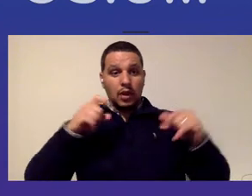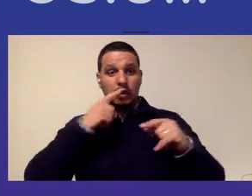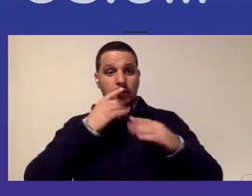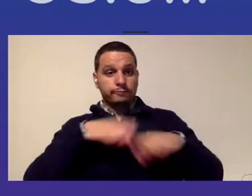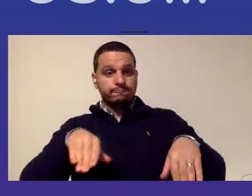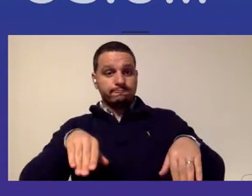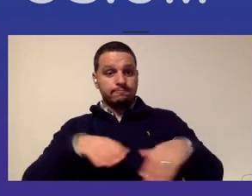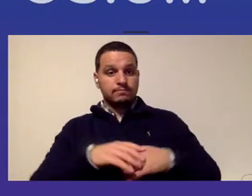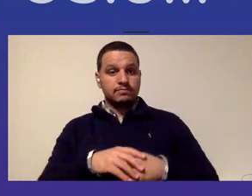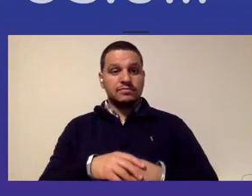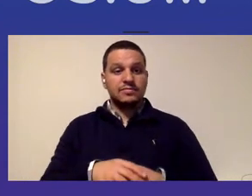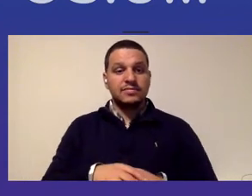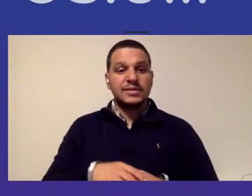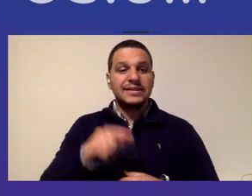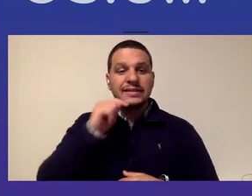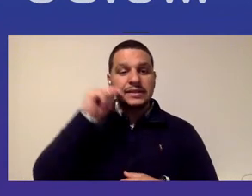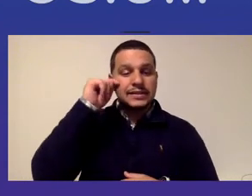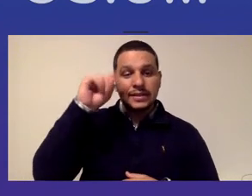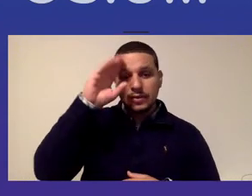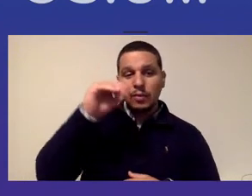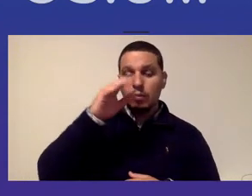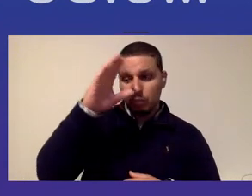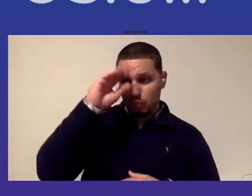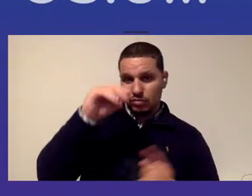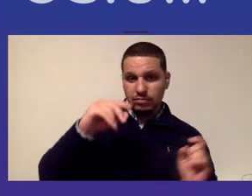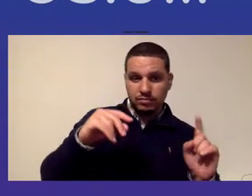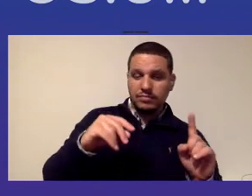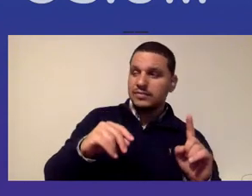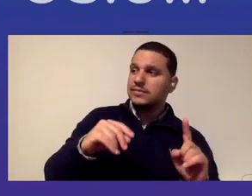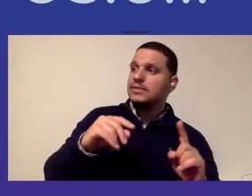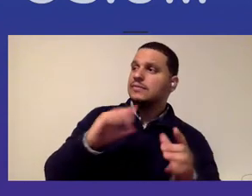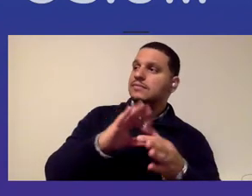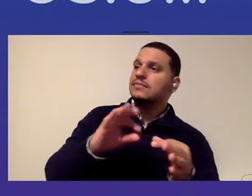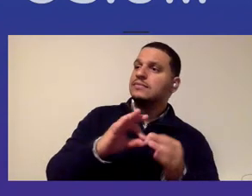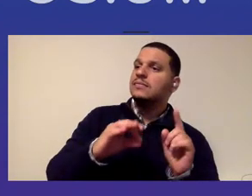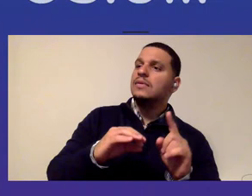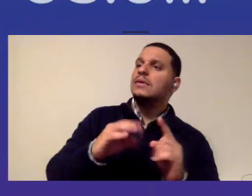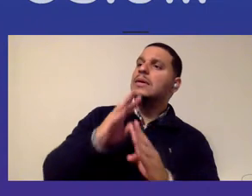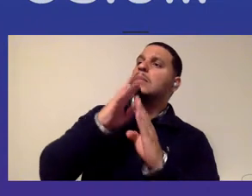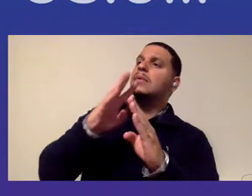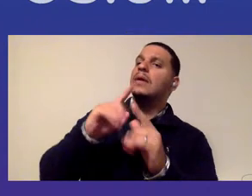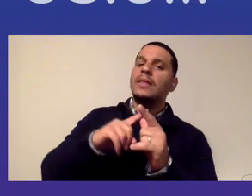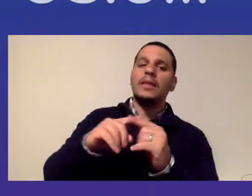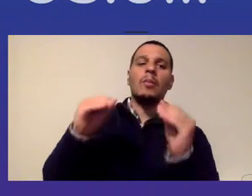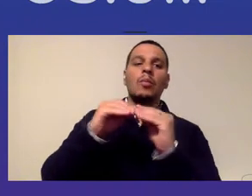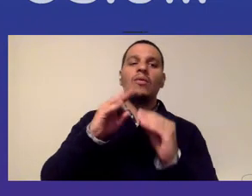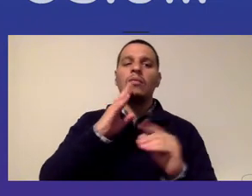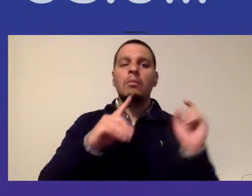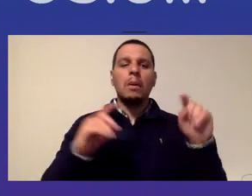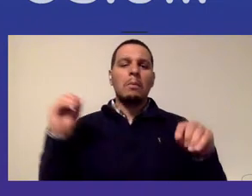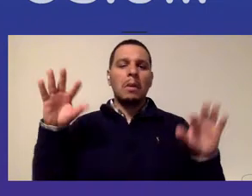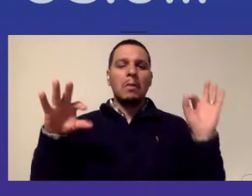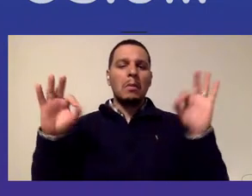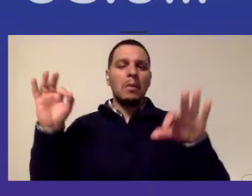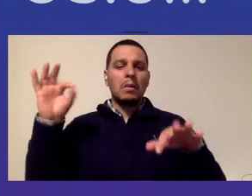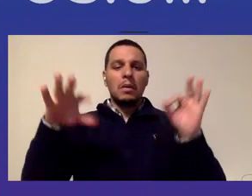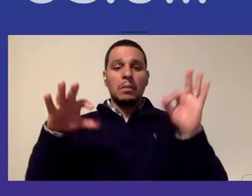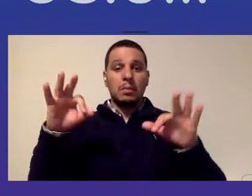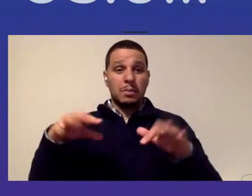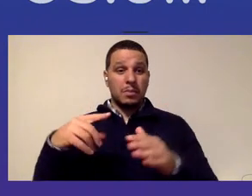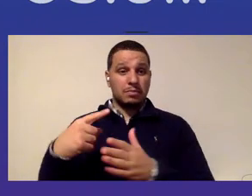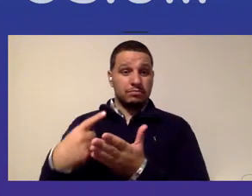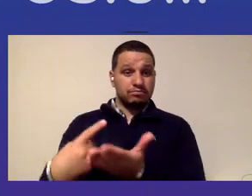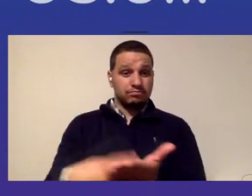then a teenage boy speaks up and a cascade of voices follow. The conversation that ensues is